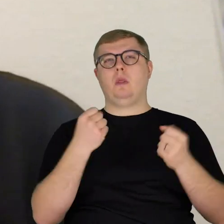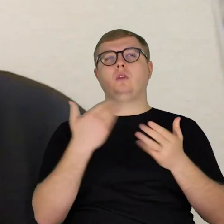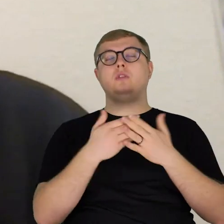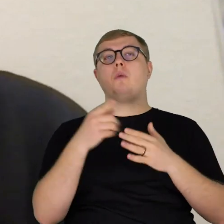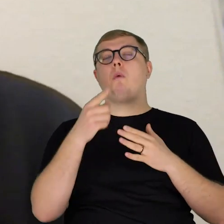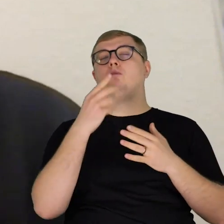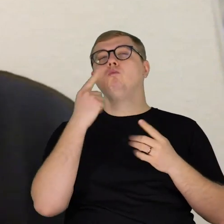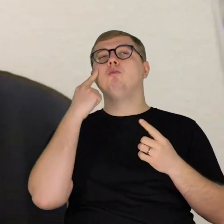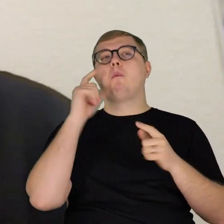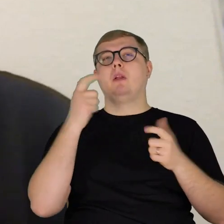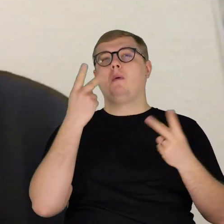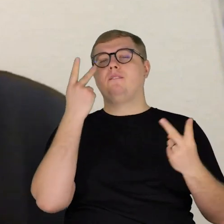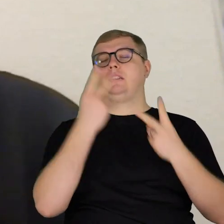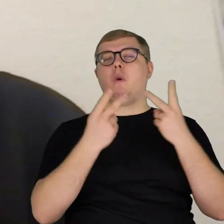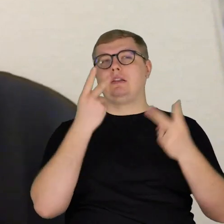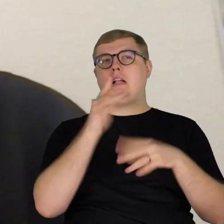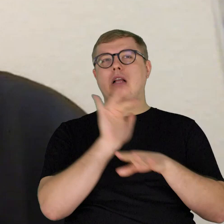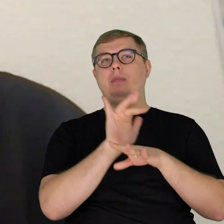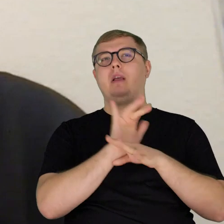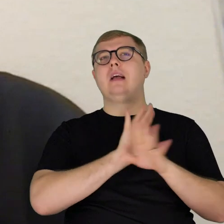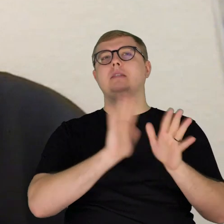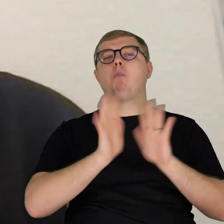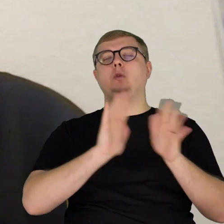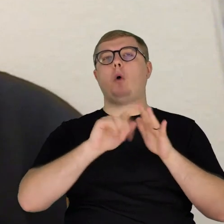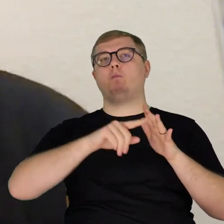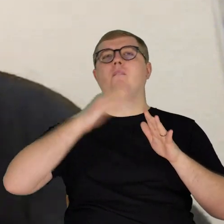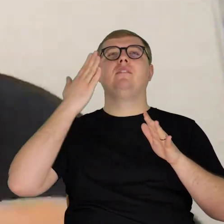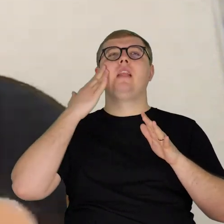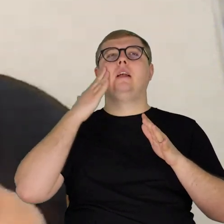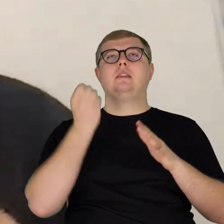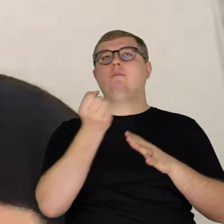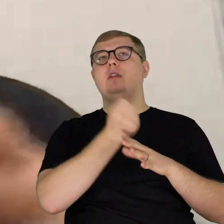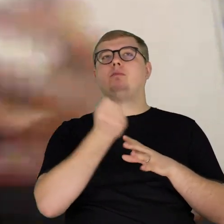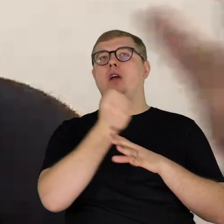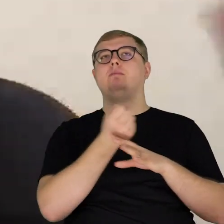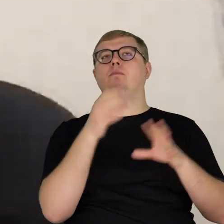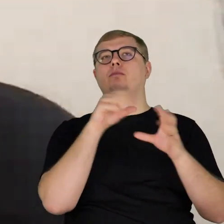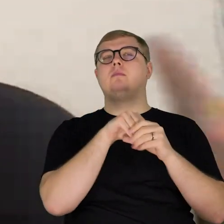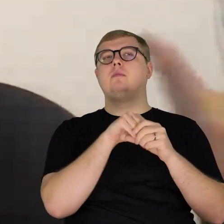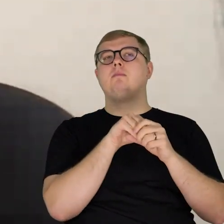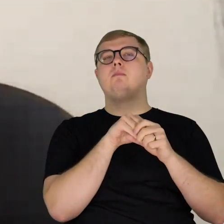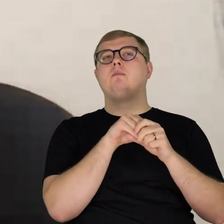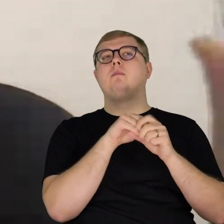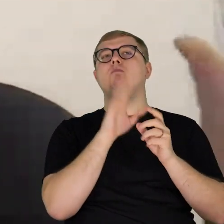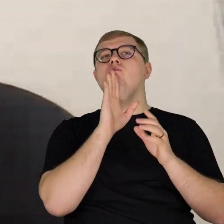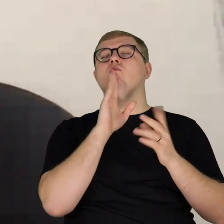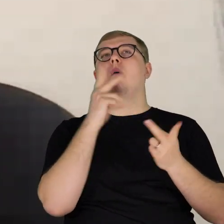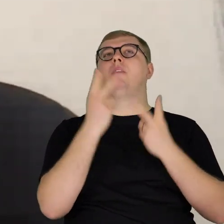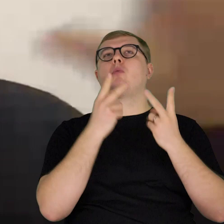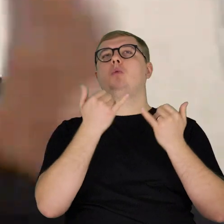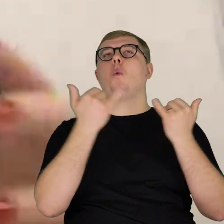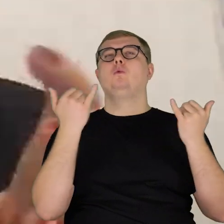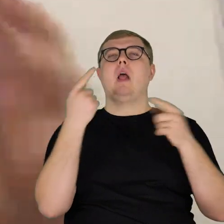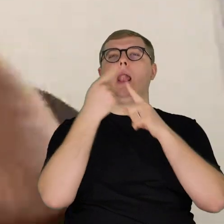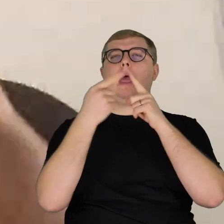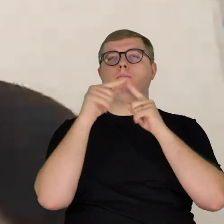critique about how knowledge is produced, like in just like visualizing the different components and